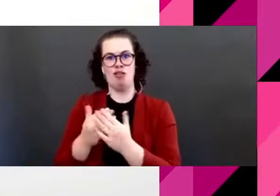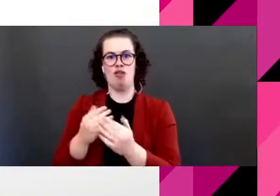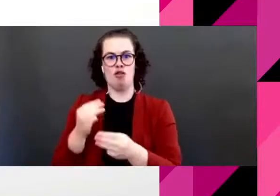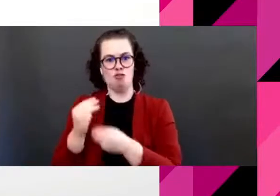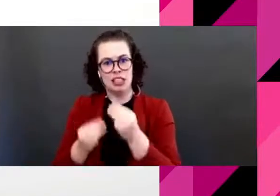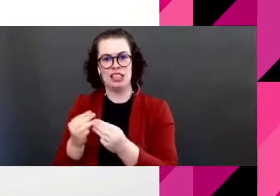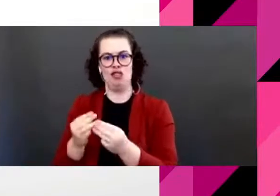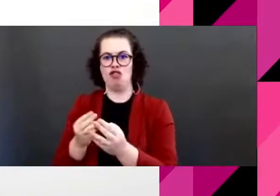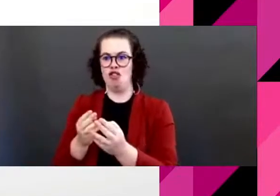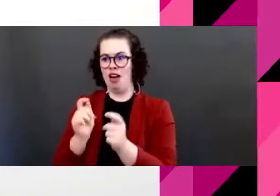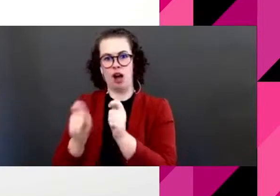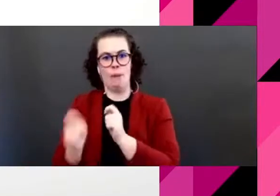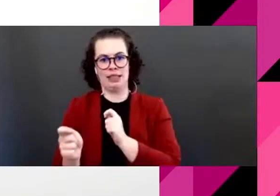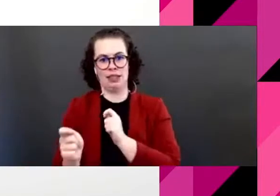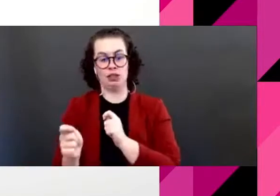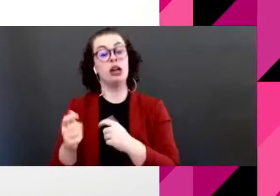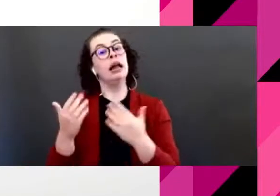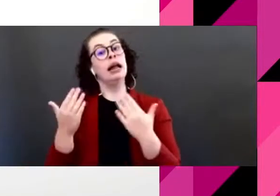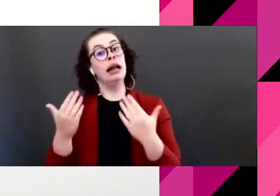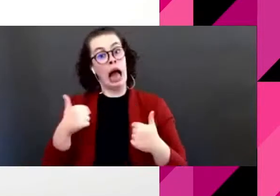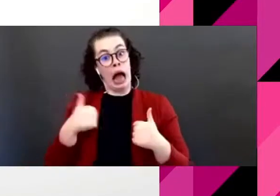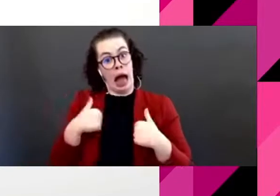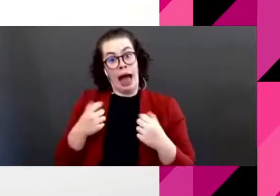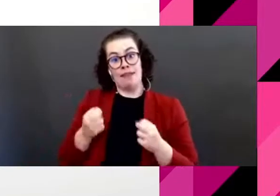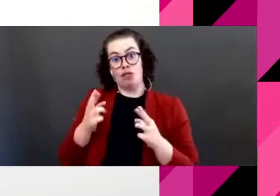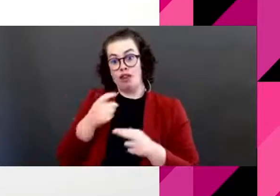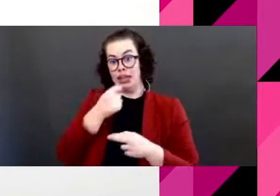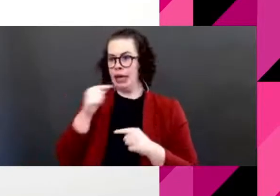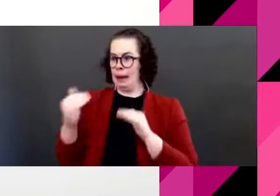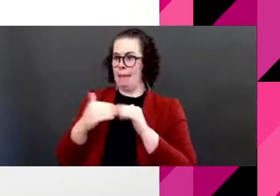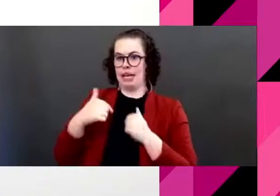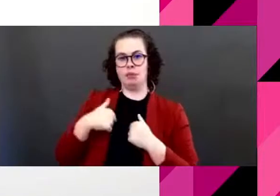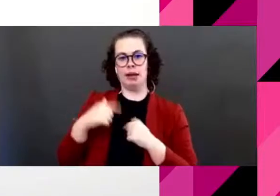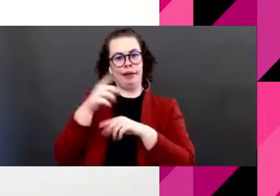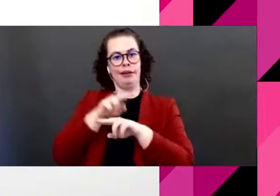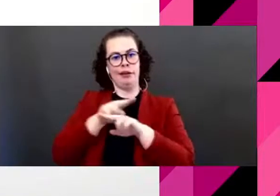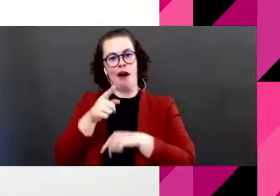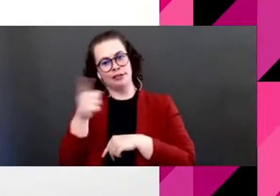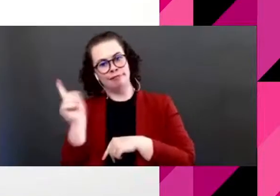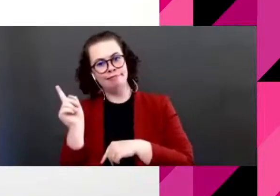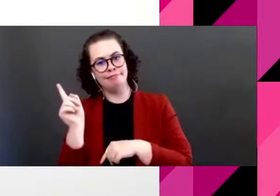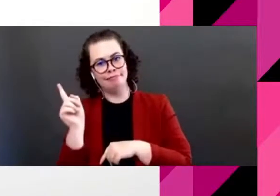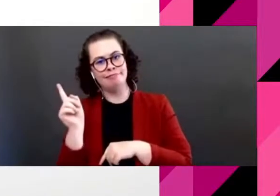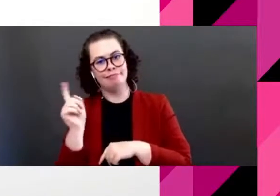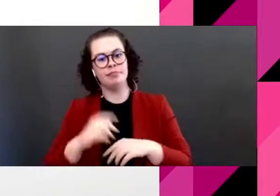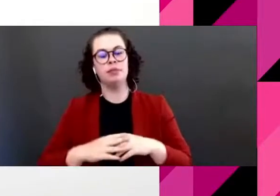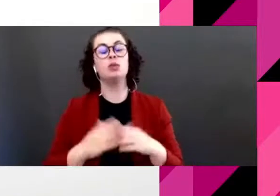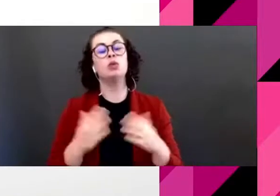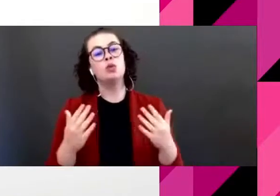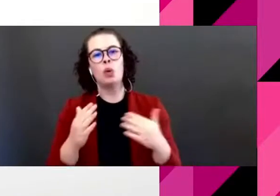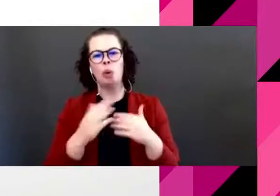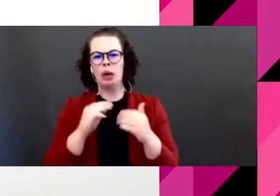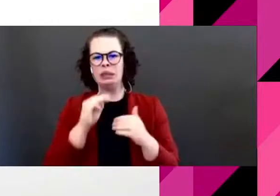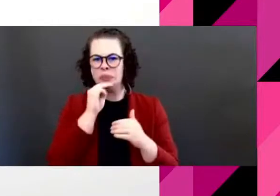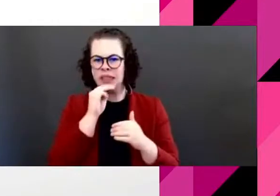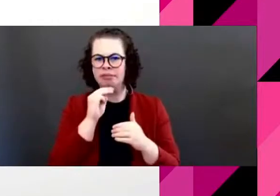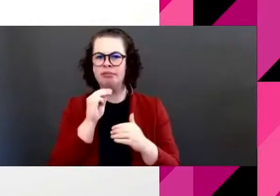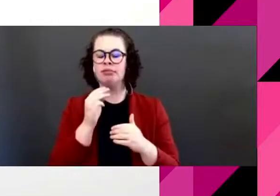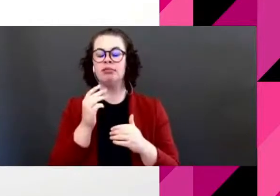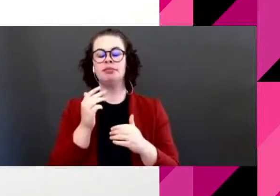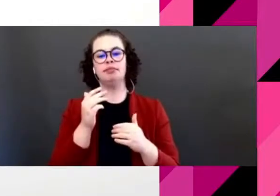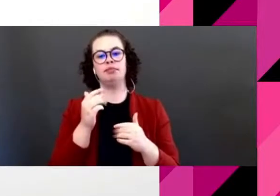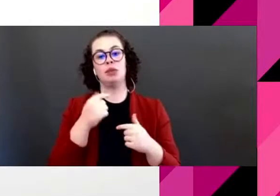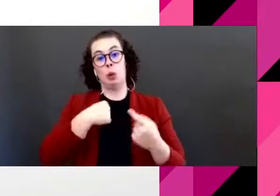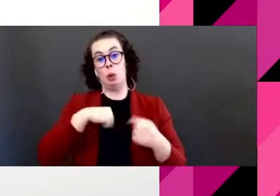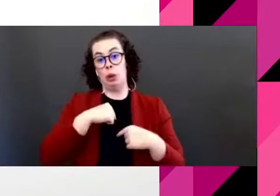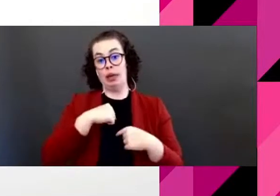it differs from the reasonable accommodation concept. First of all, the definition, we will